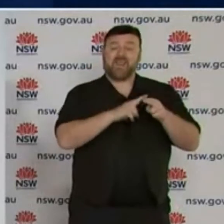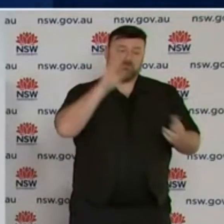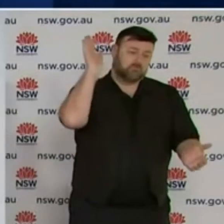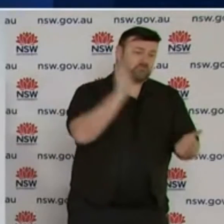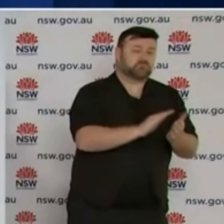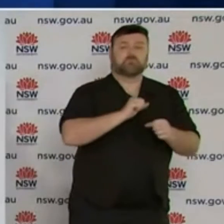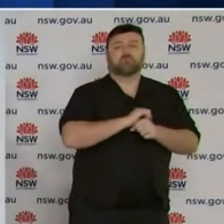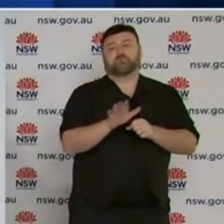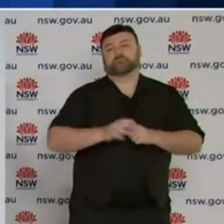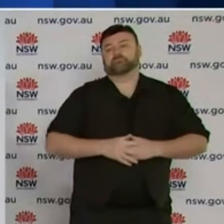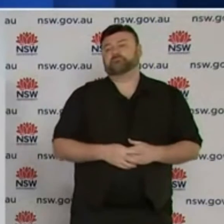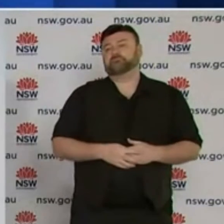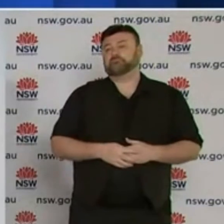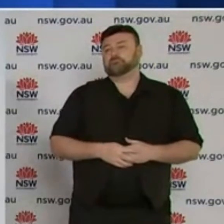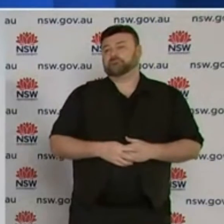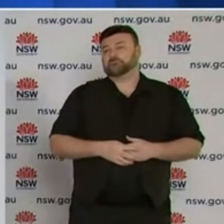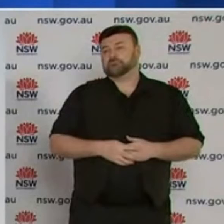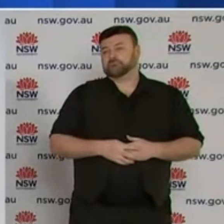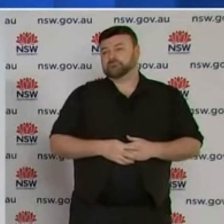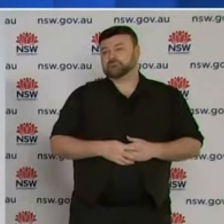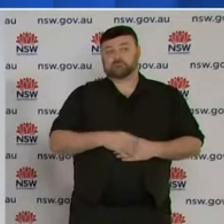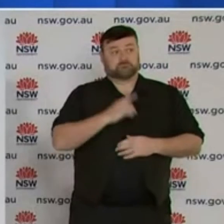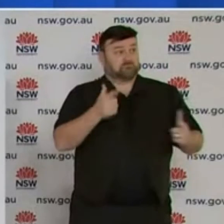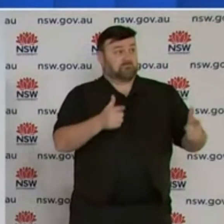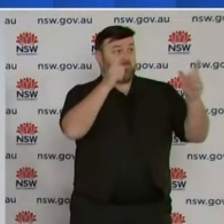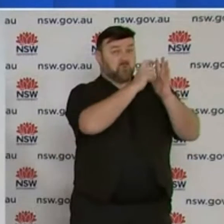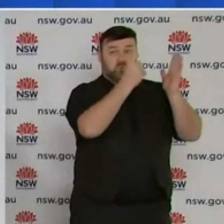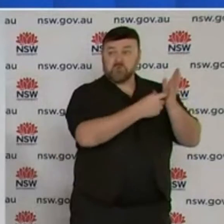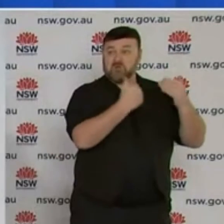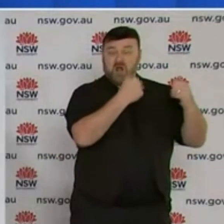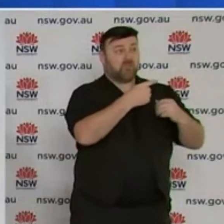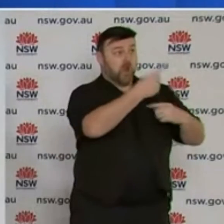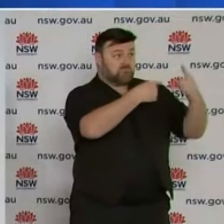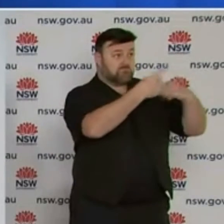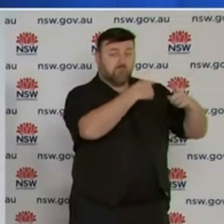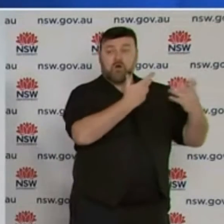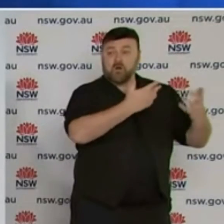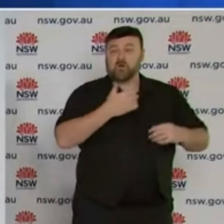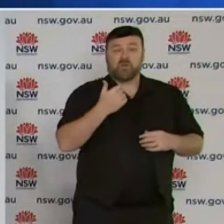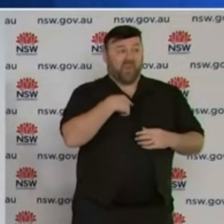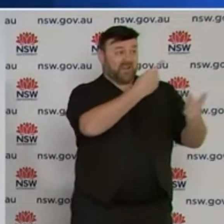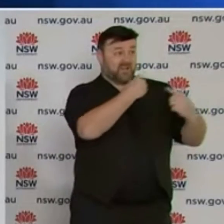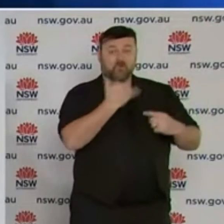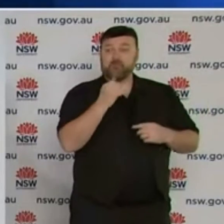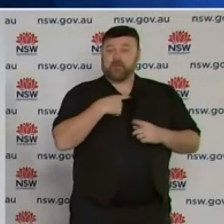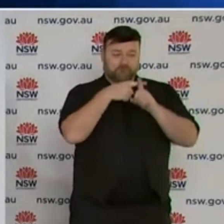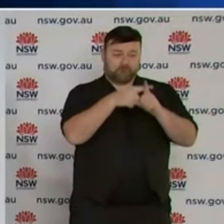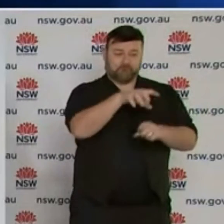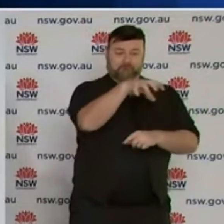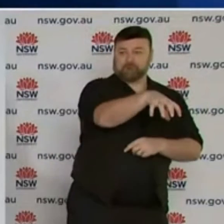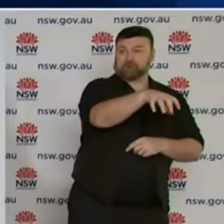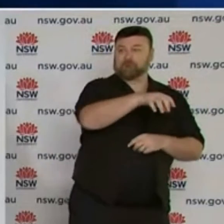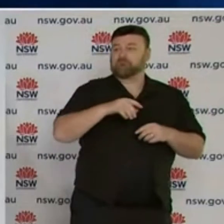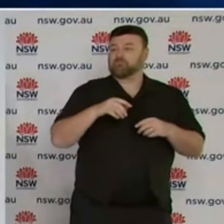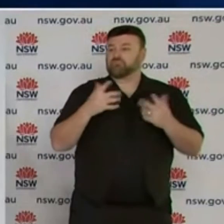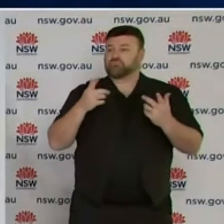concern, because there are various options which the health experts can provide to us. So if there's a particular area, it could be a suburb or a region or a